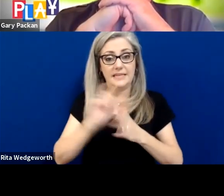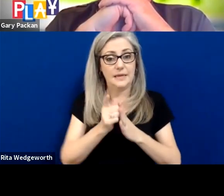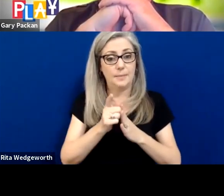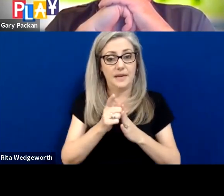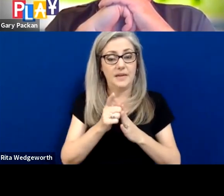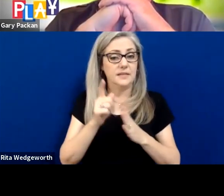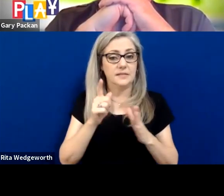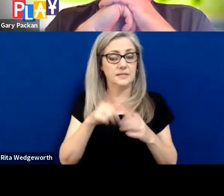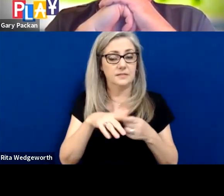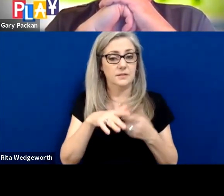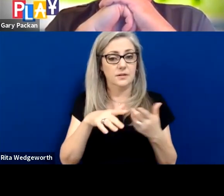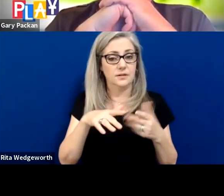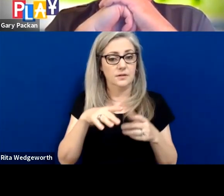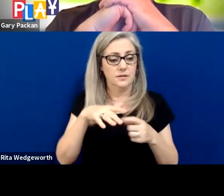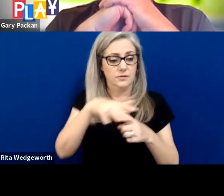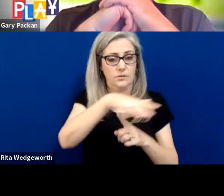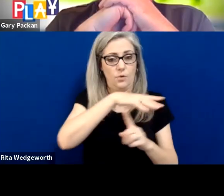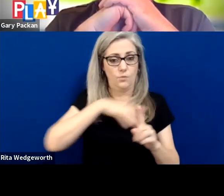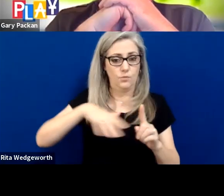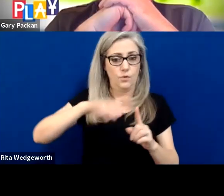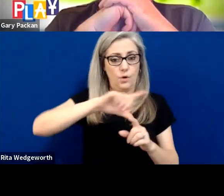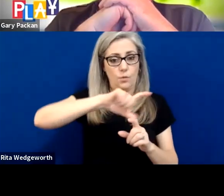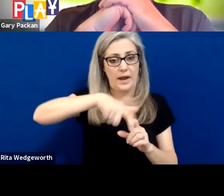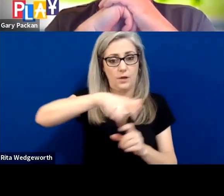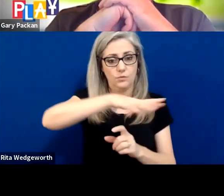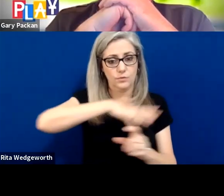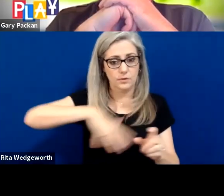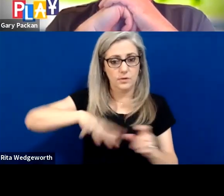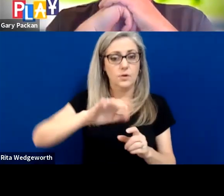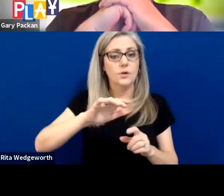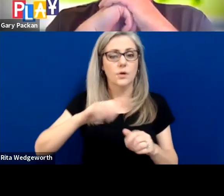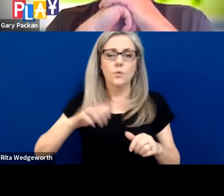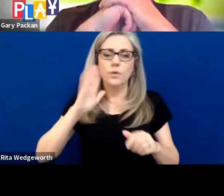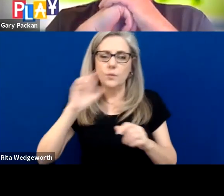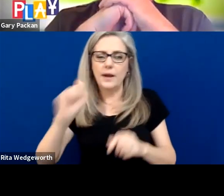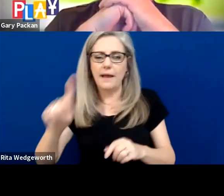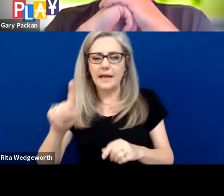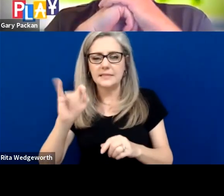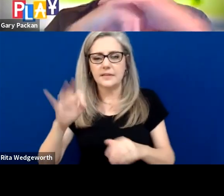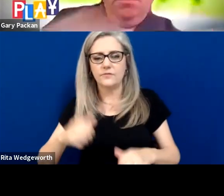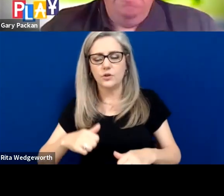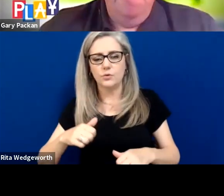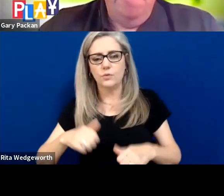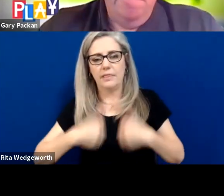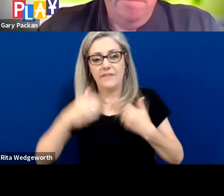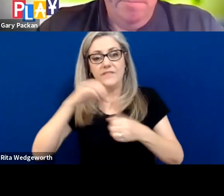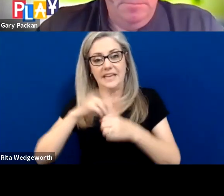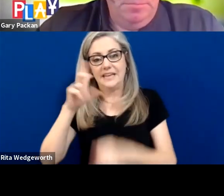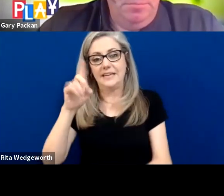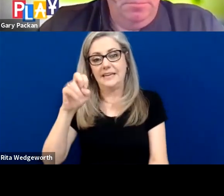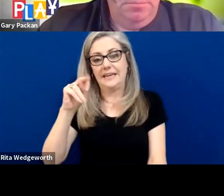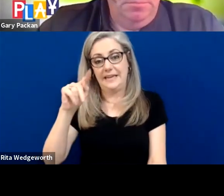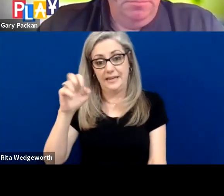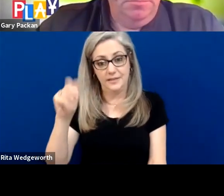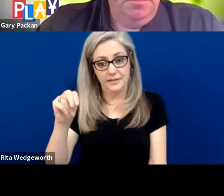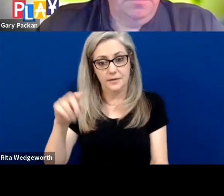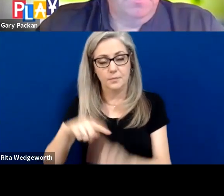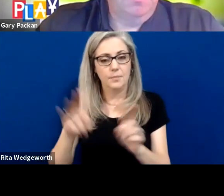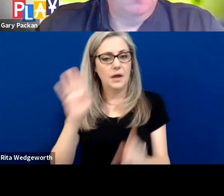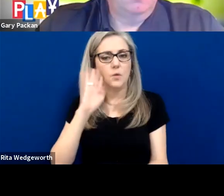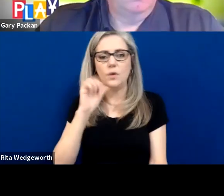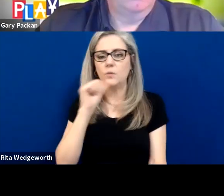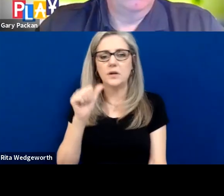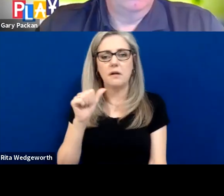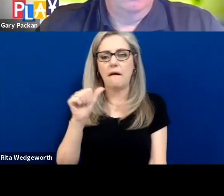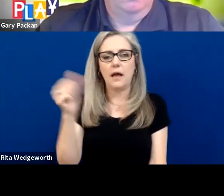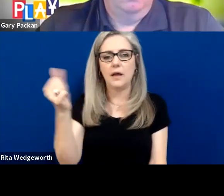or we do ask you if you're a Denton resident or not, but we would not tell you no if